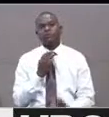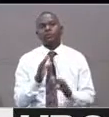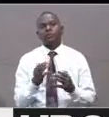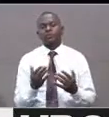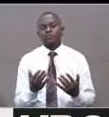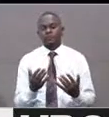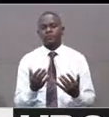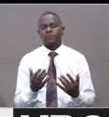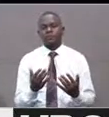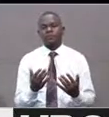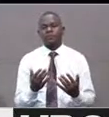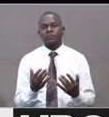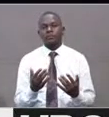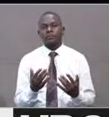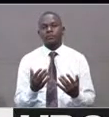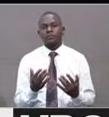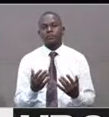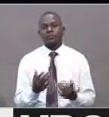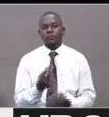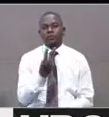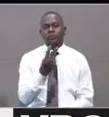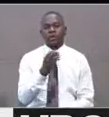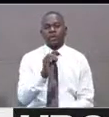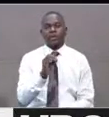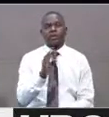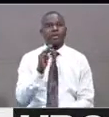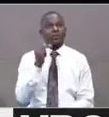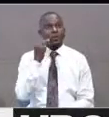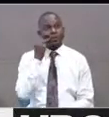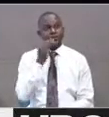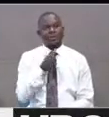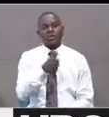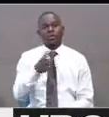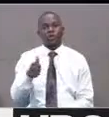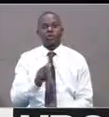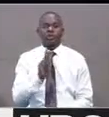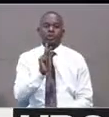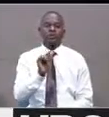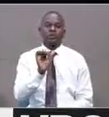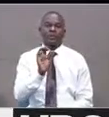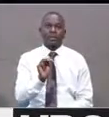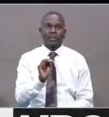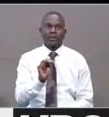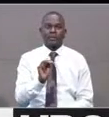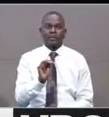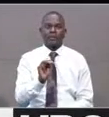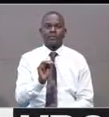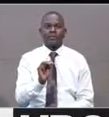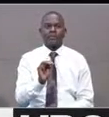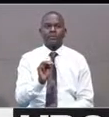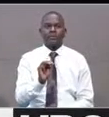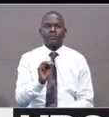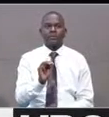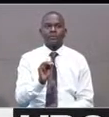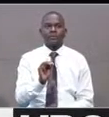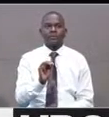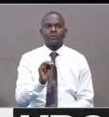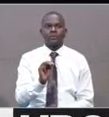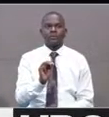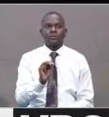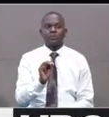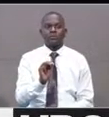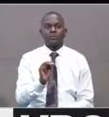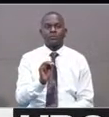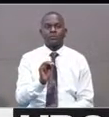20 million shillings per kilometer. 20 million shillings per kilometer